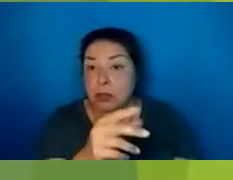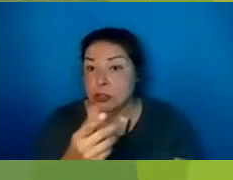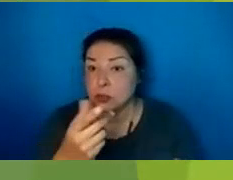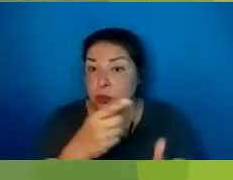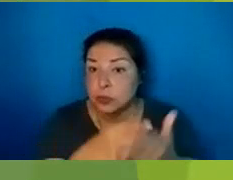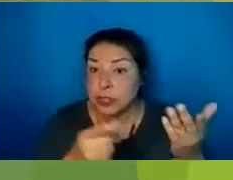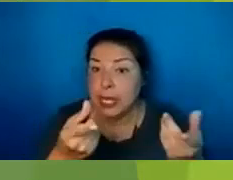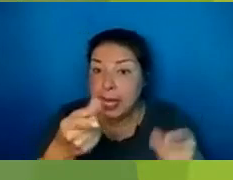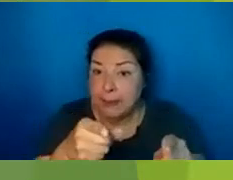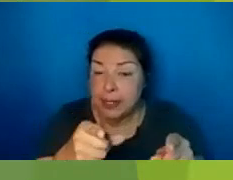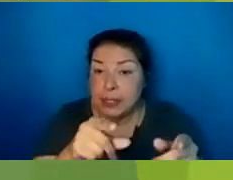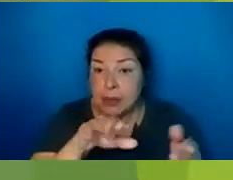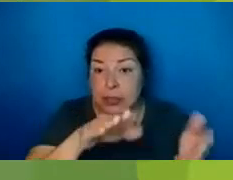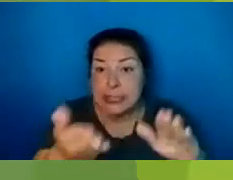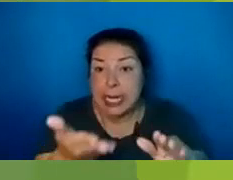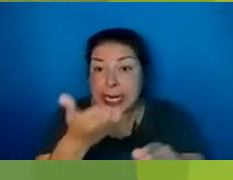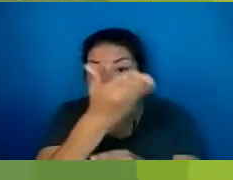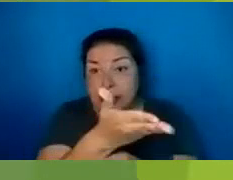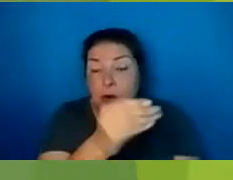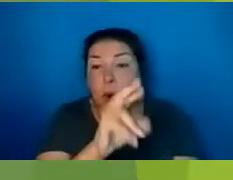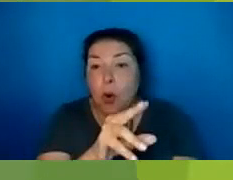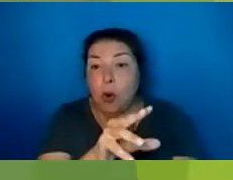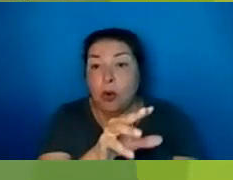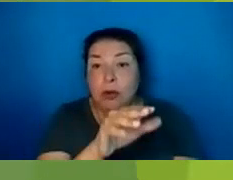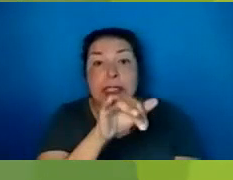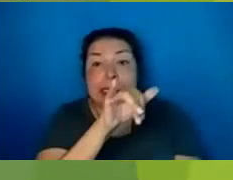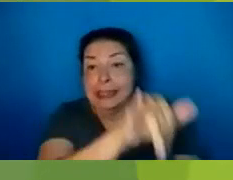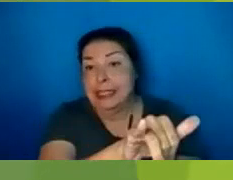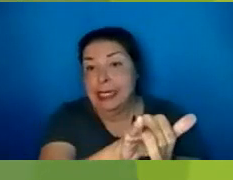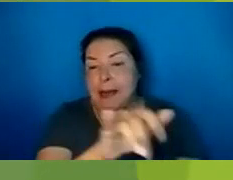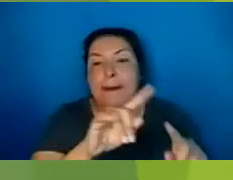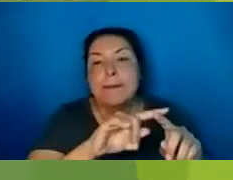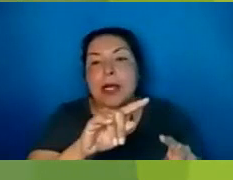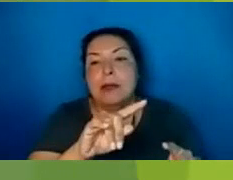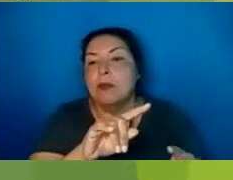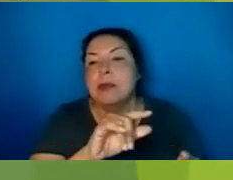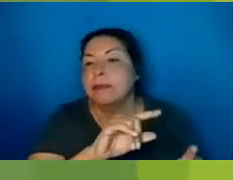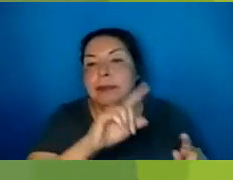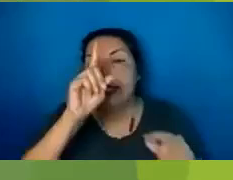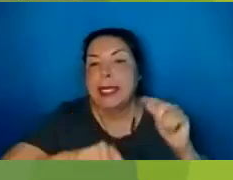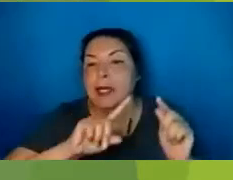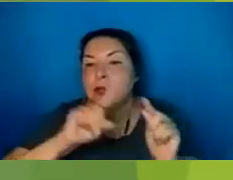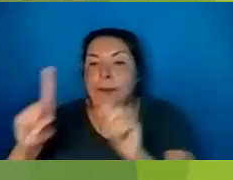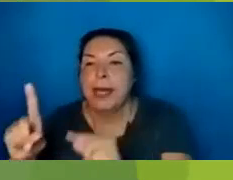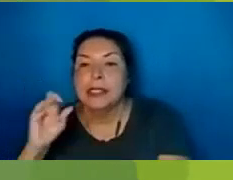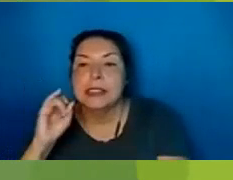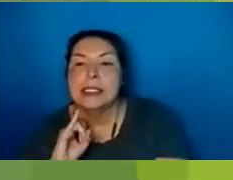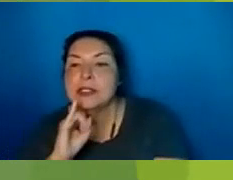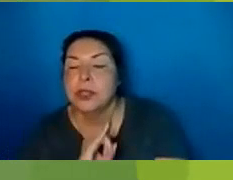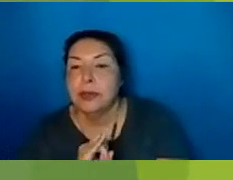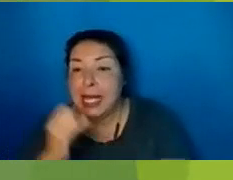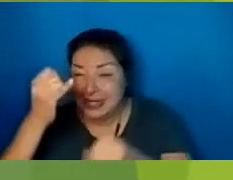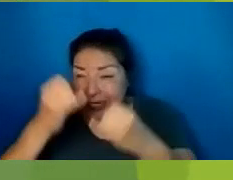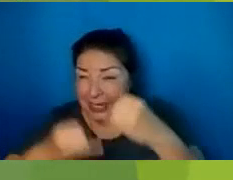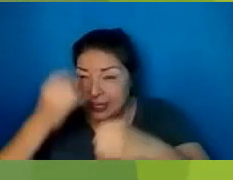will choose to remain there, but they will not go back to Israel. And then the final part